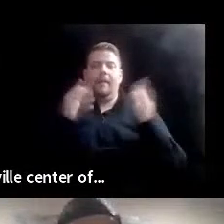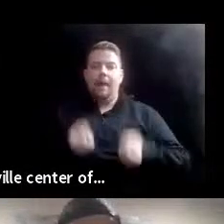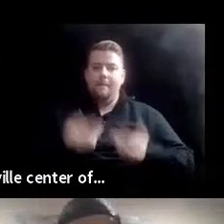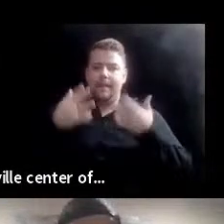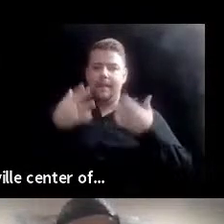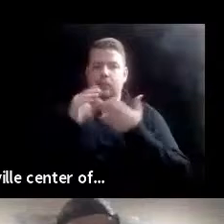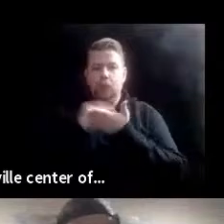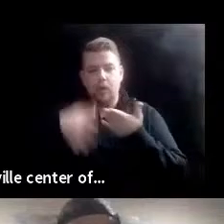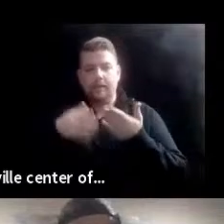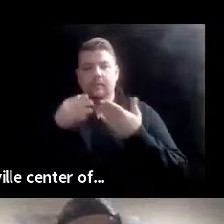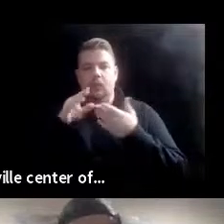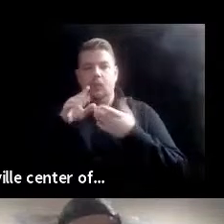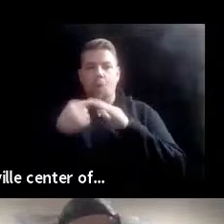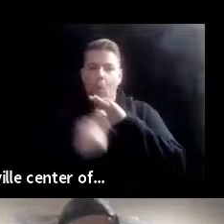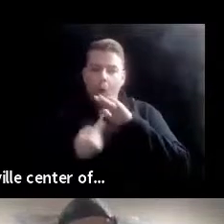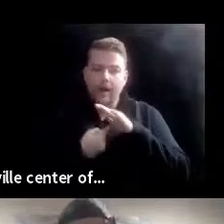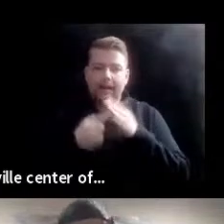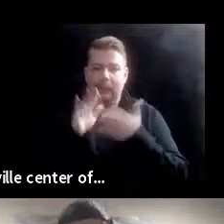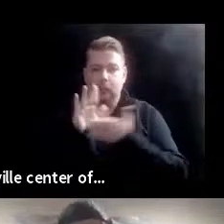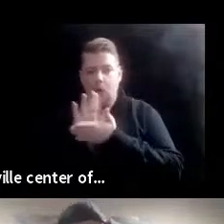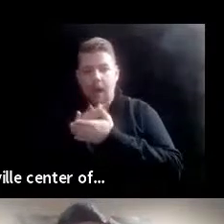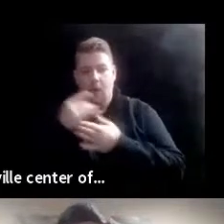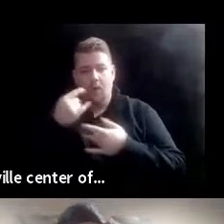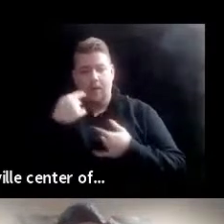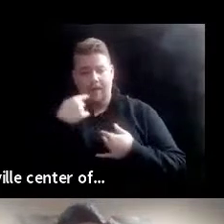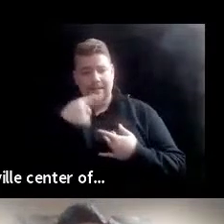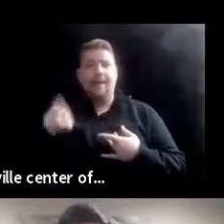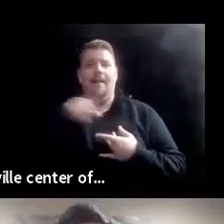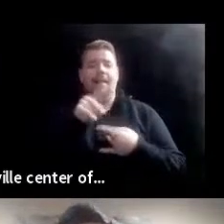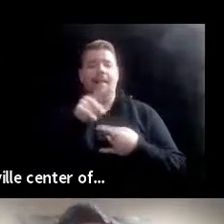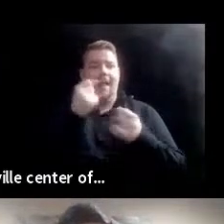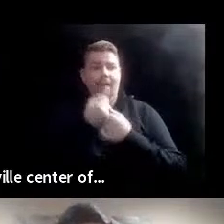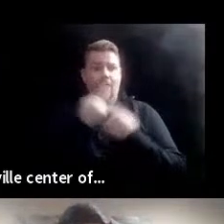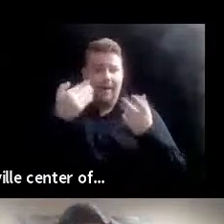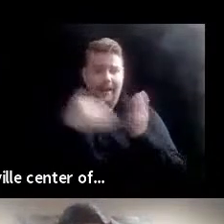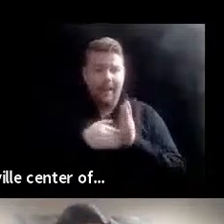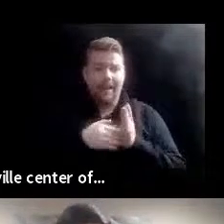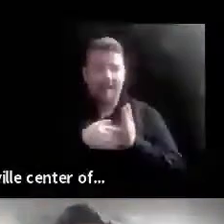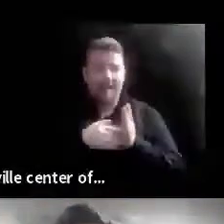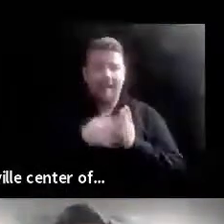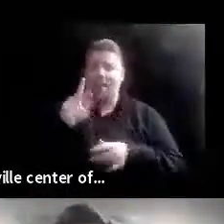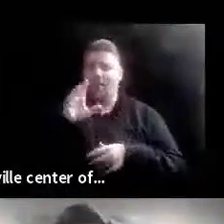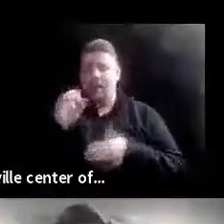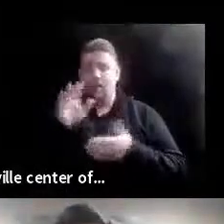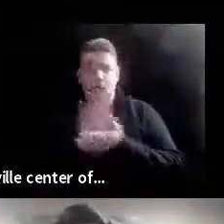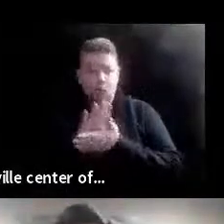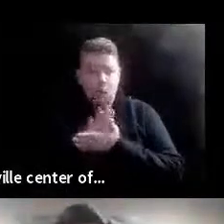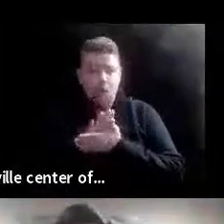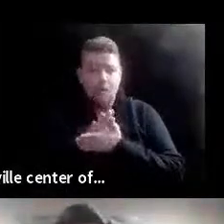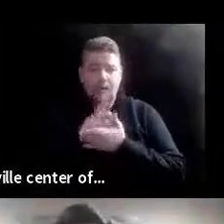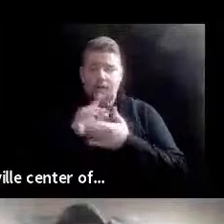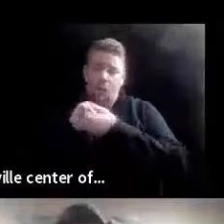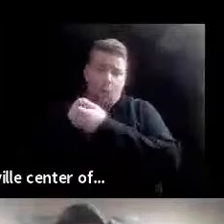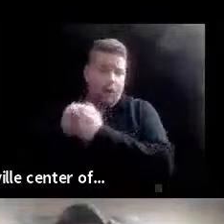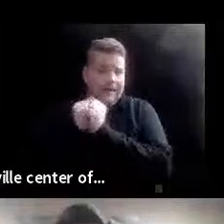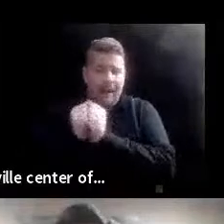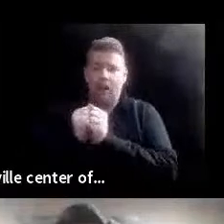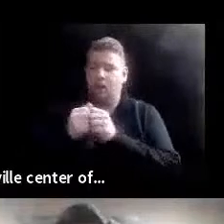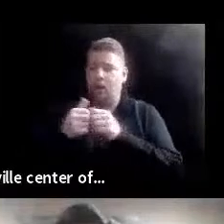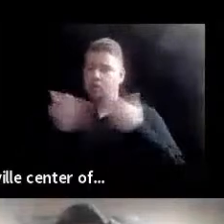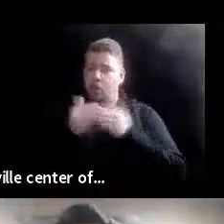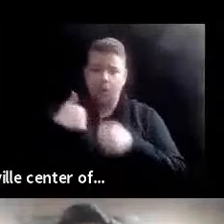the schools. And I just want to reassure everybody that Knox County Schools is working very closely with us, and they're